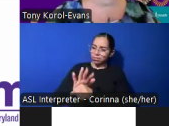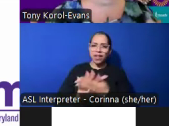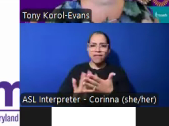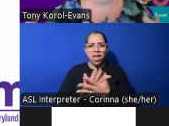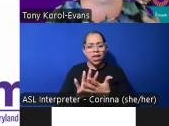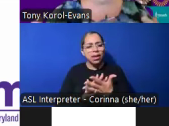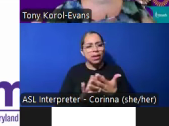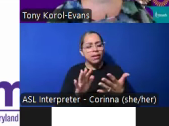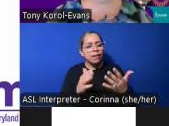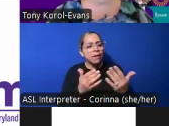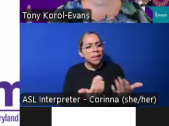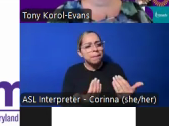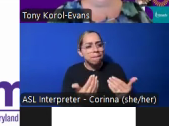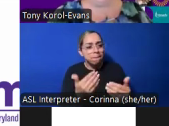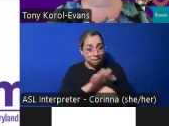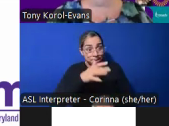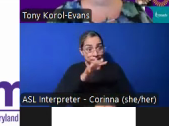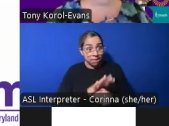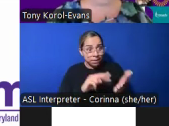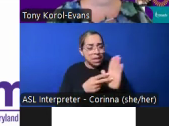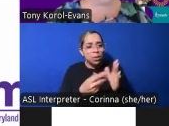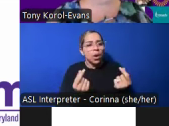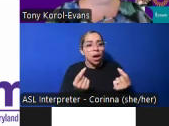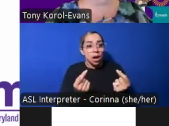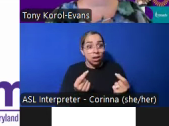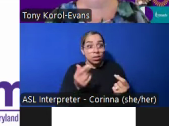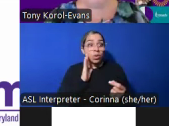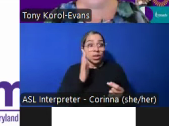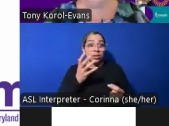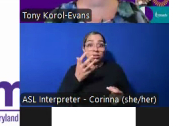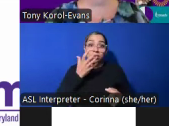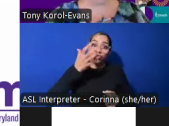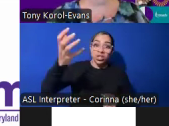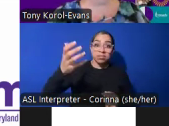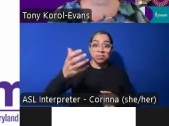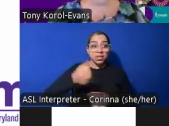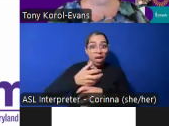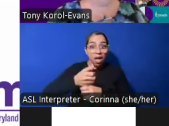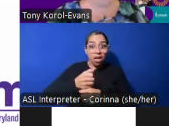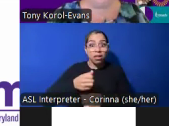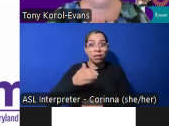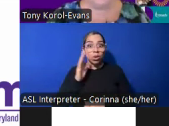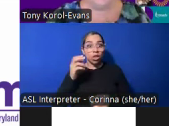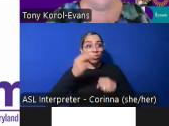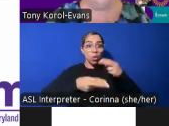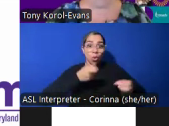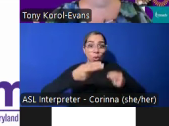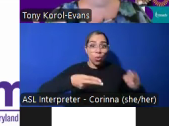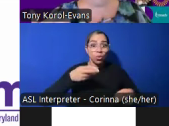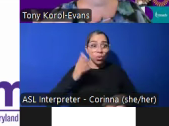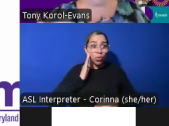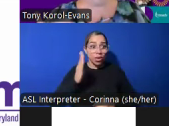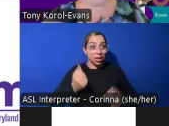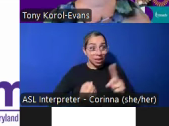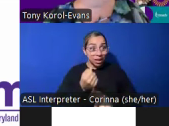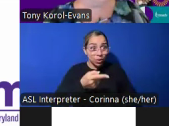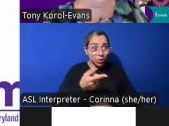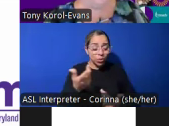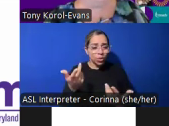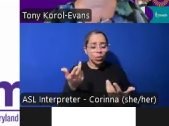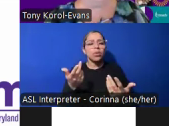control mean he's going to scream and yell? Does it mean he's going to throw things? Does it mean he's going to hit you? Those